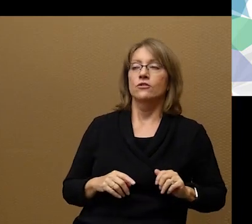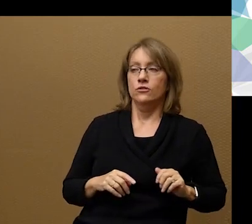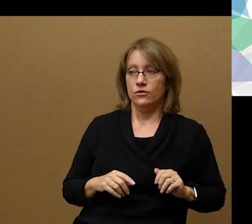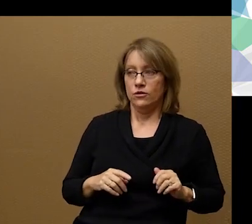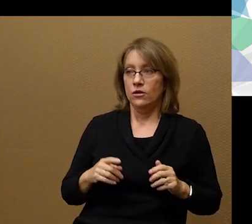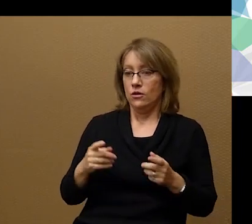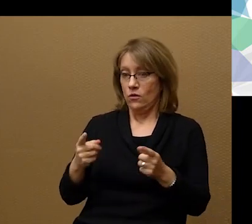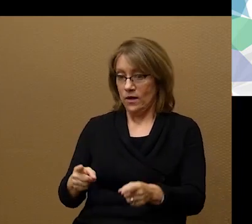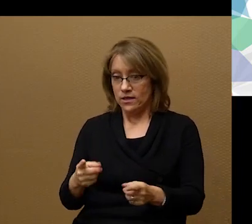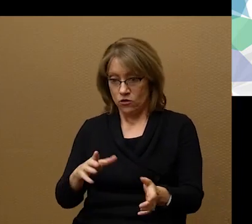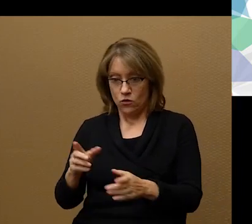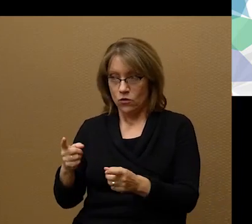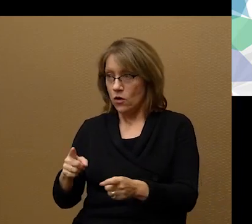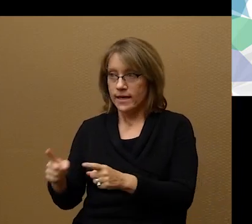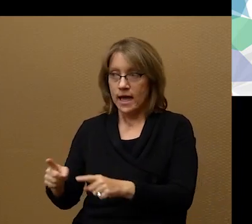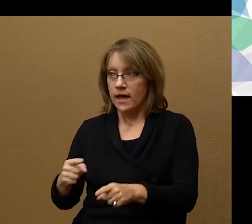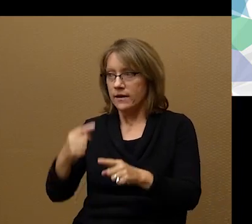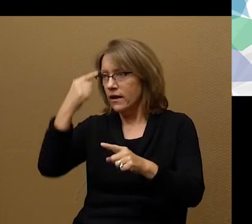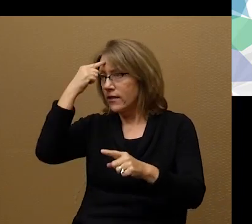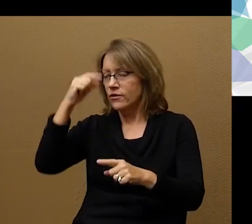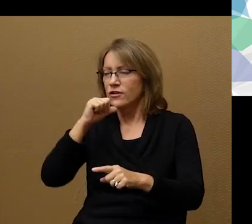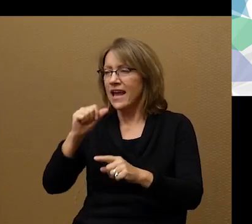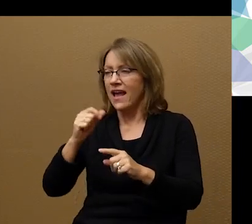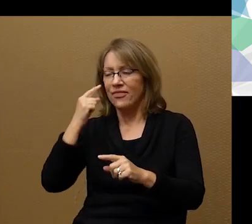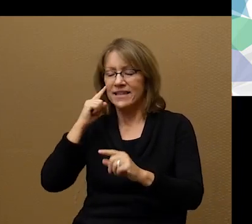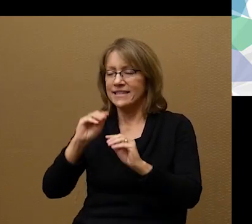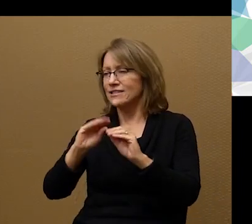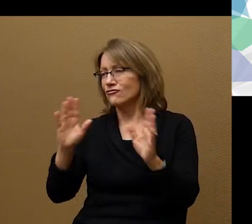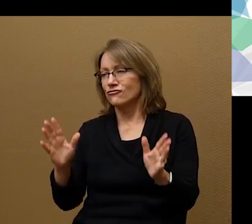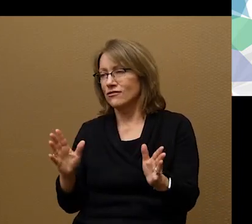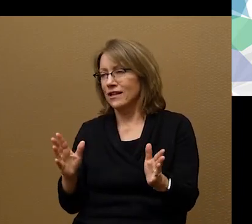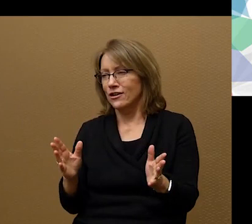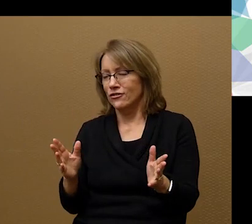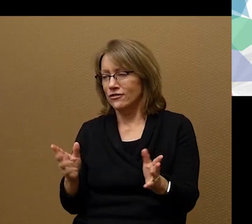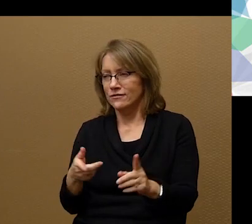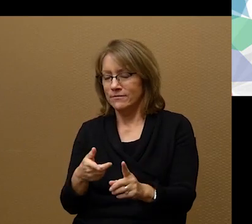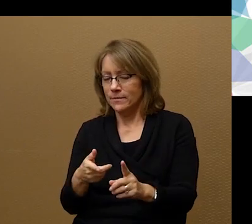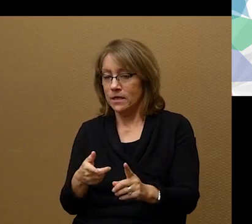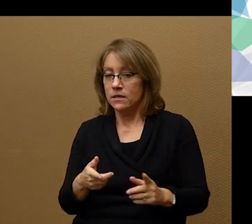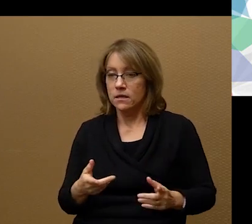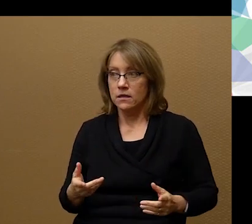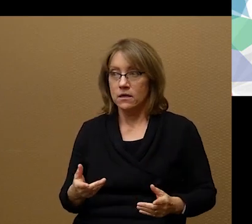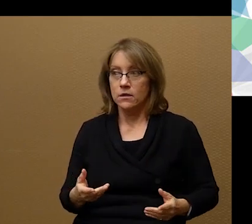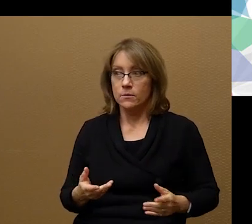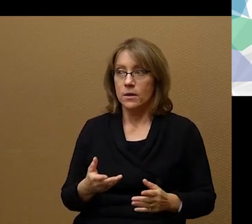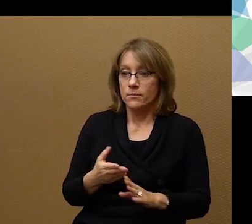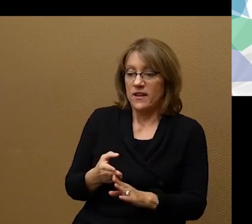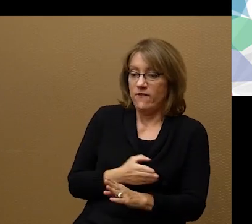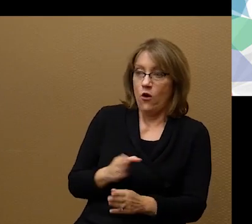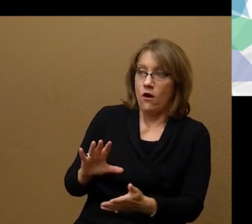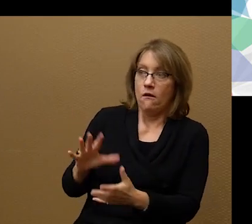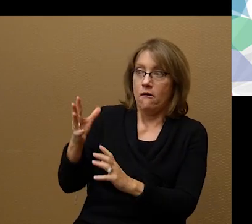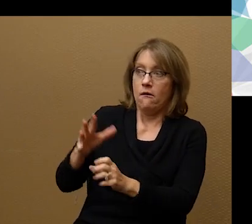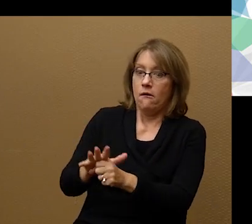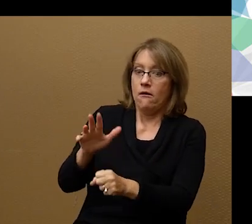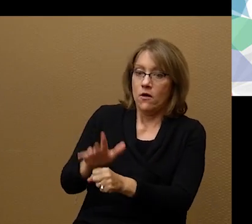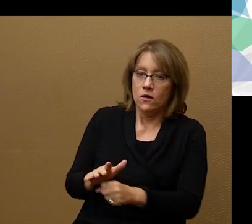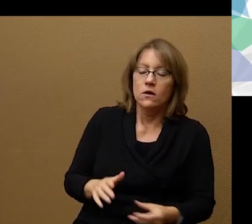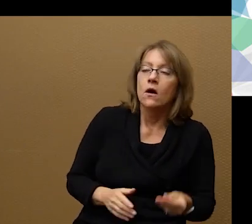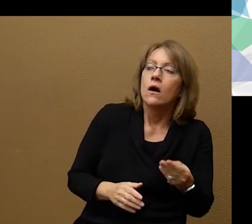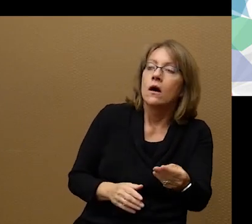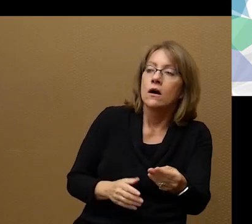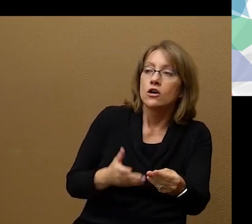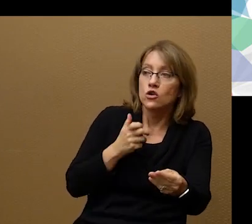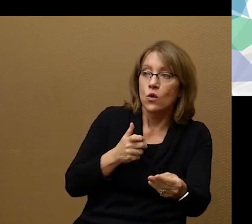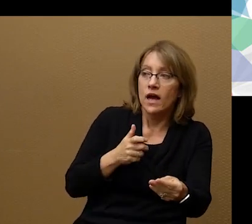are occurring, their cognition is pretty limited. But offering the choice before, okay, do you want